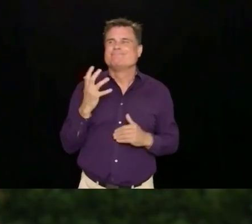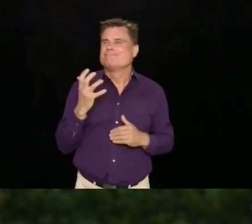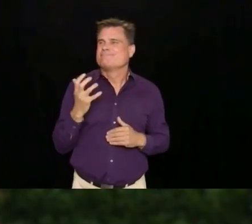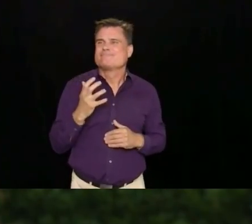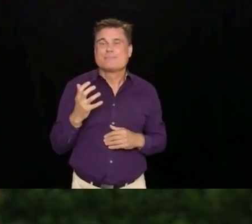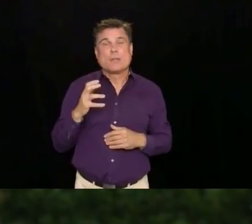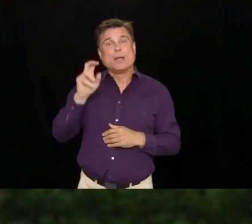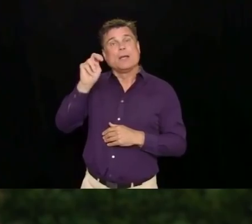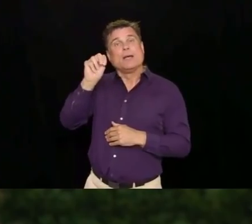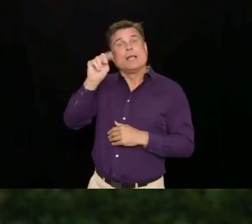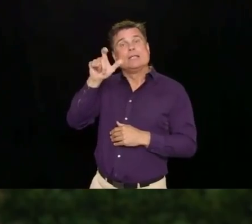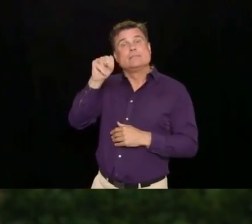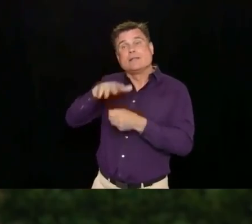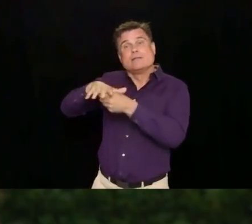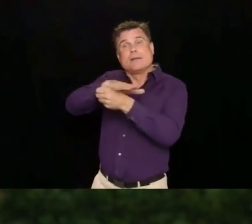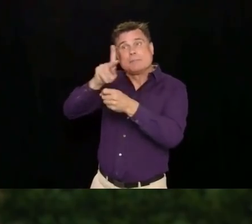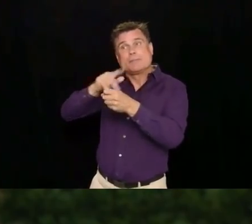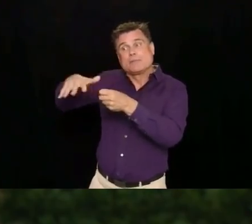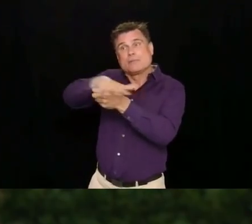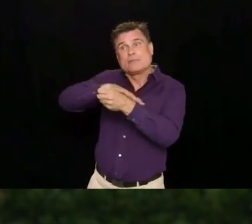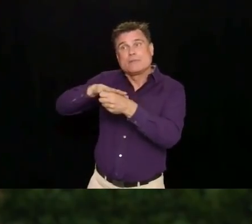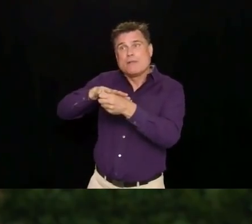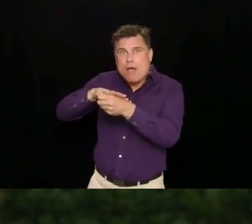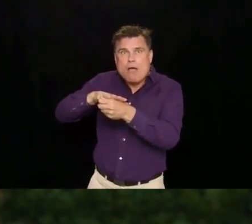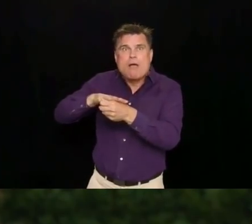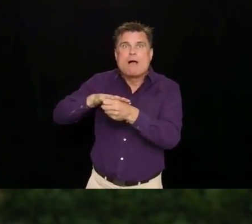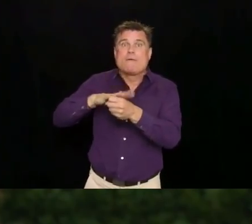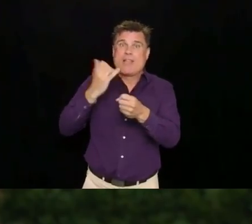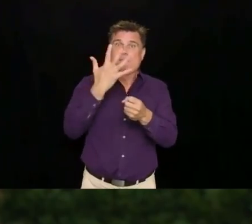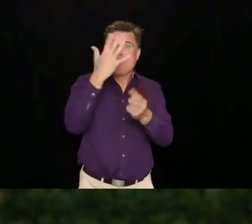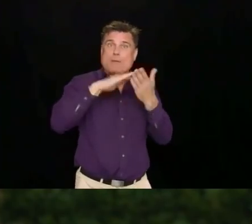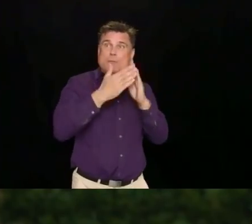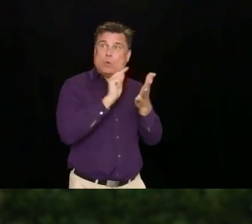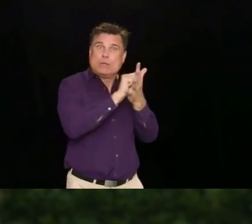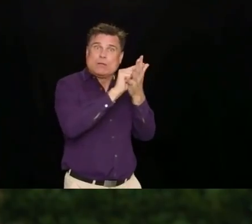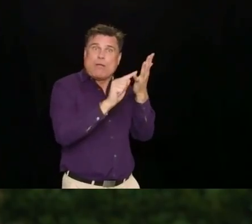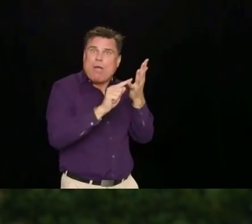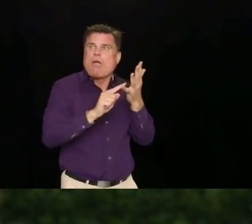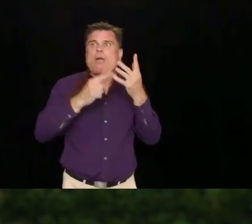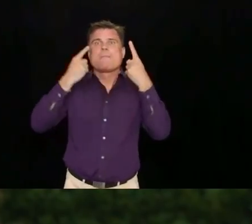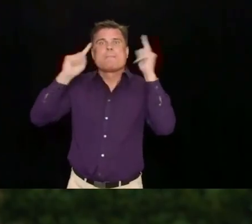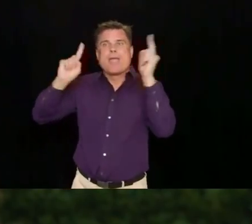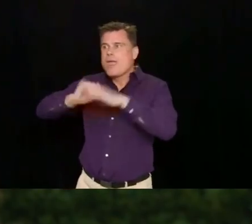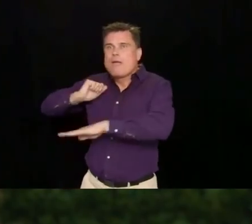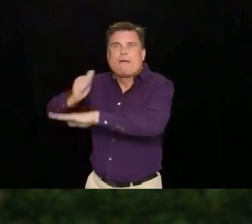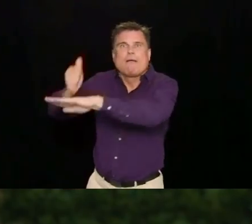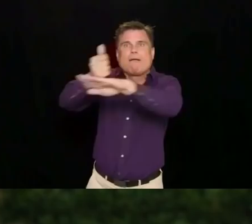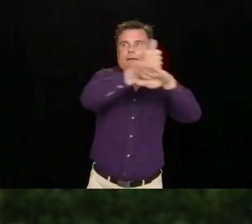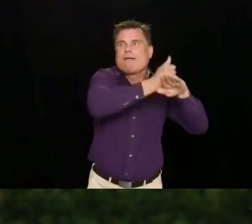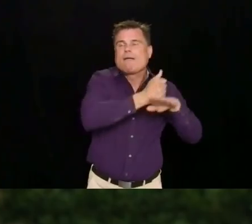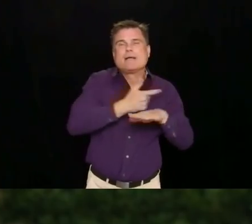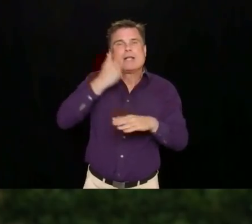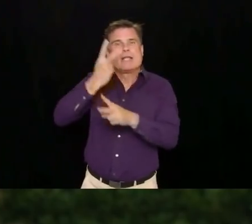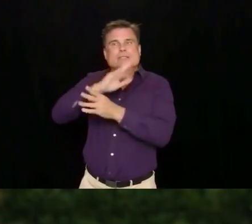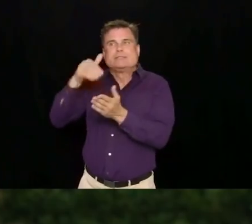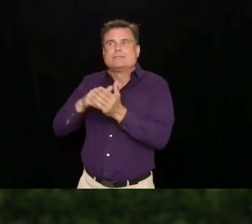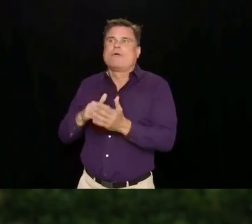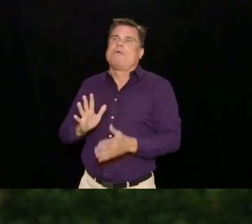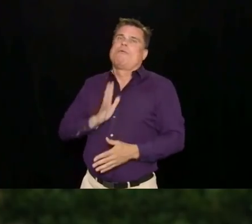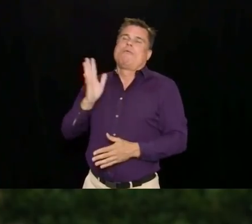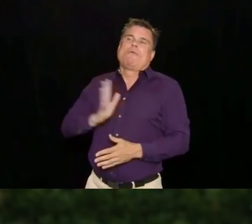doubt on the faces of everybody in all the communities that are getting long-term care beds today. But for my community in